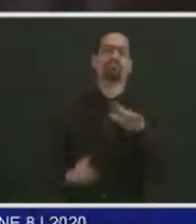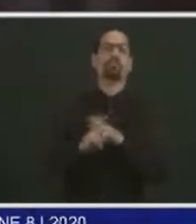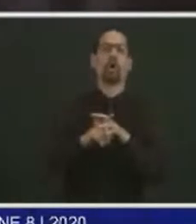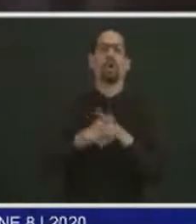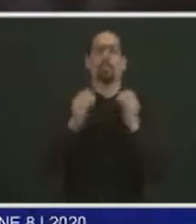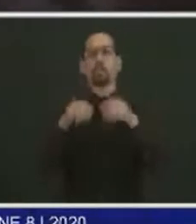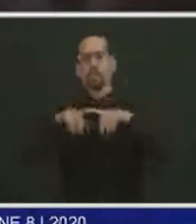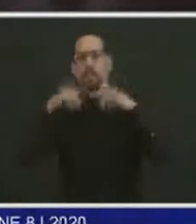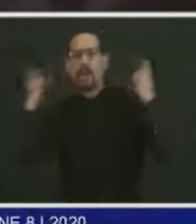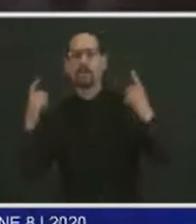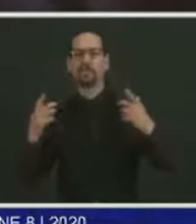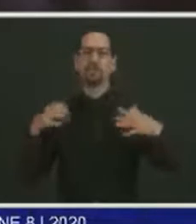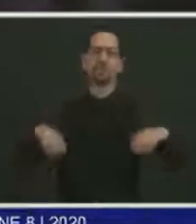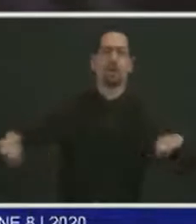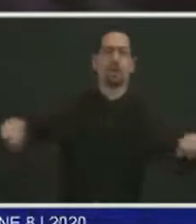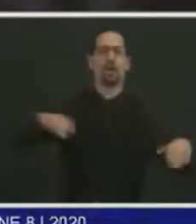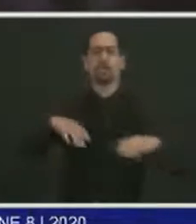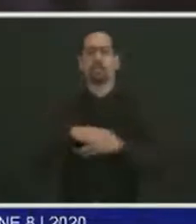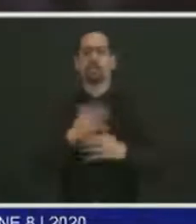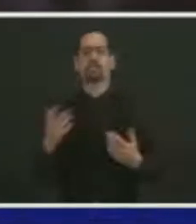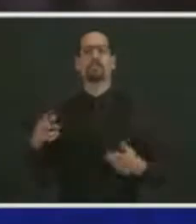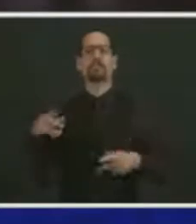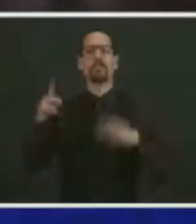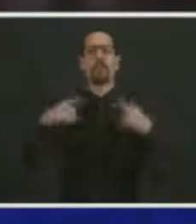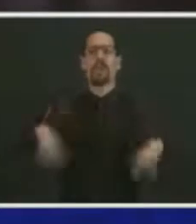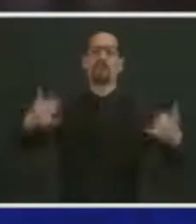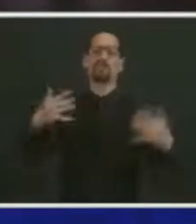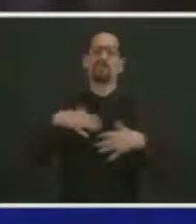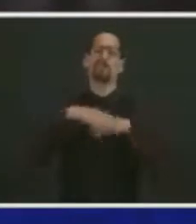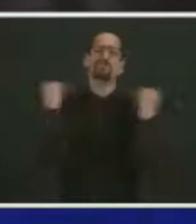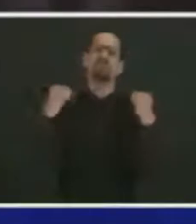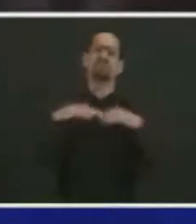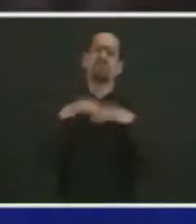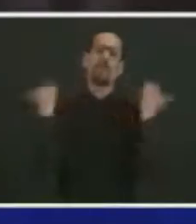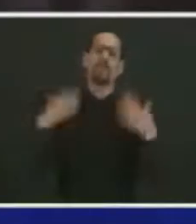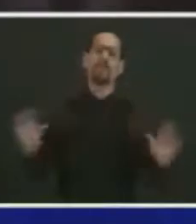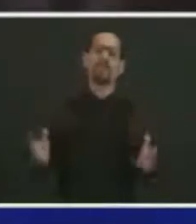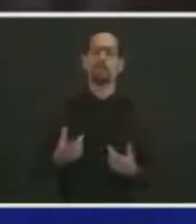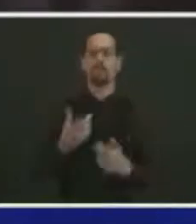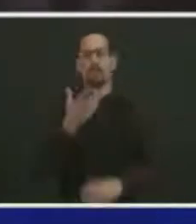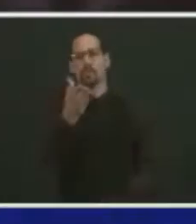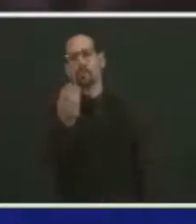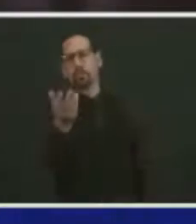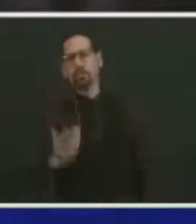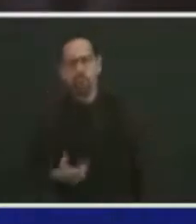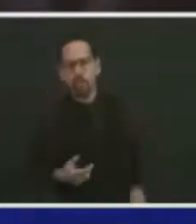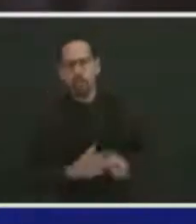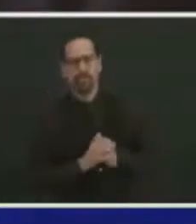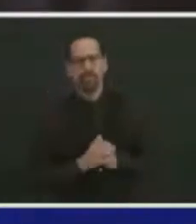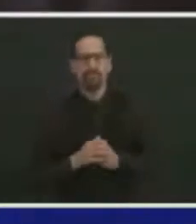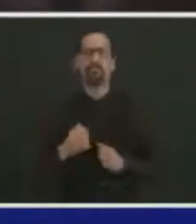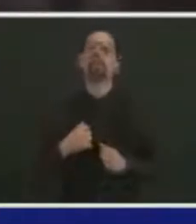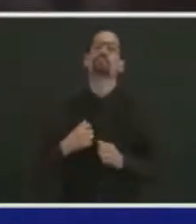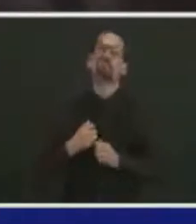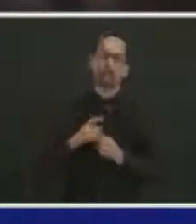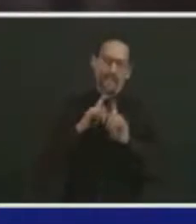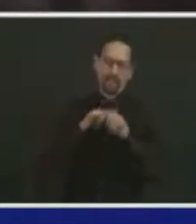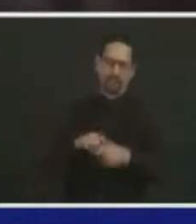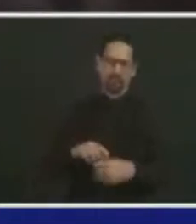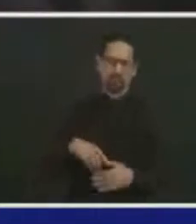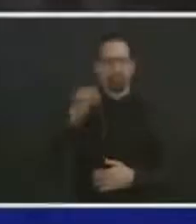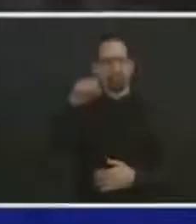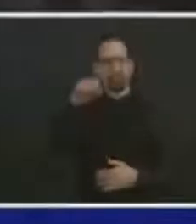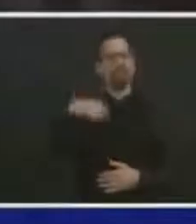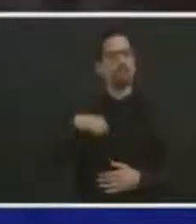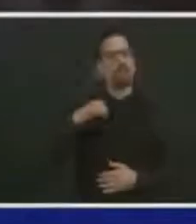heck with it, I'm done. Yeah. Thank you, Brian. So look, it was clearly a mistake on my part. I shouldn't have done it. And it's just another note